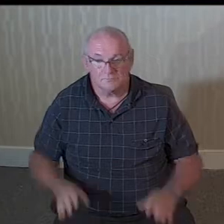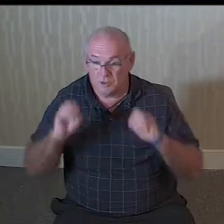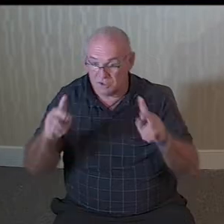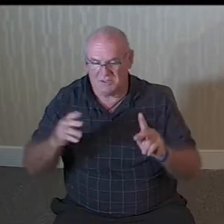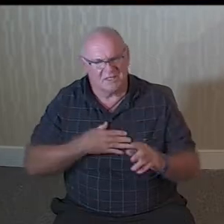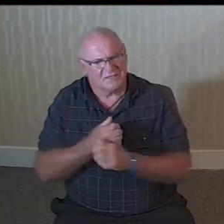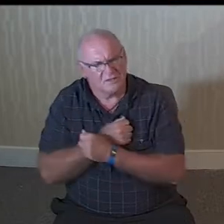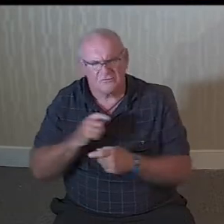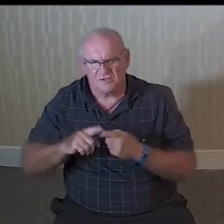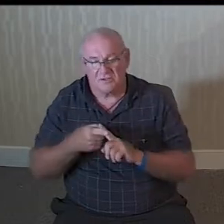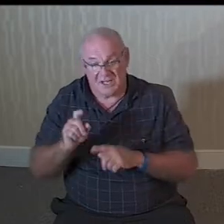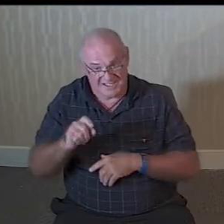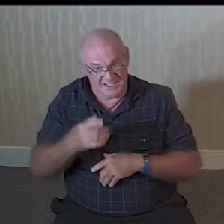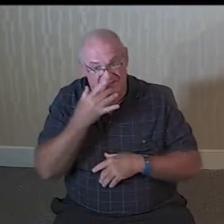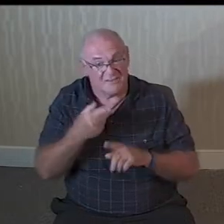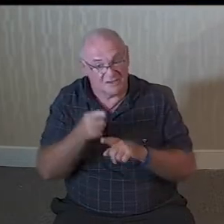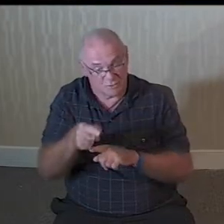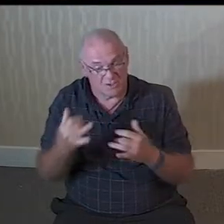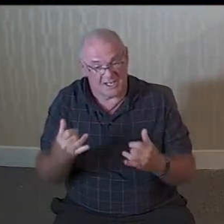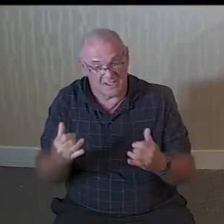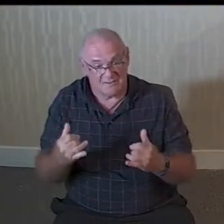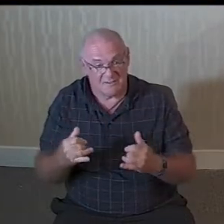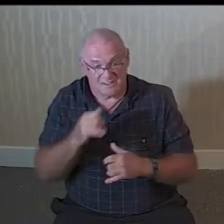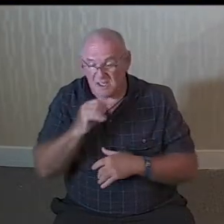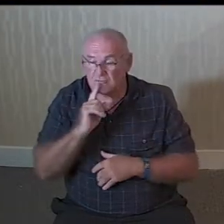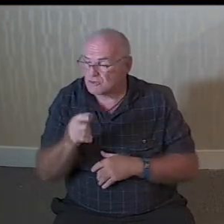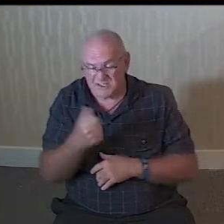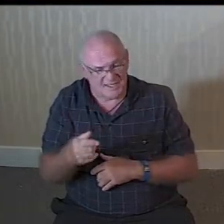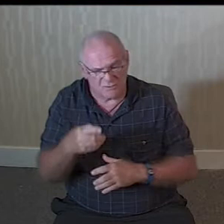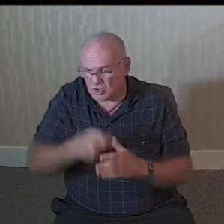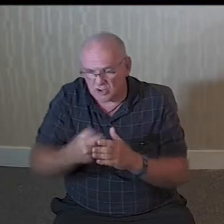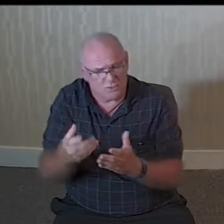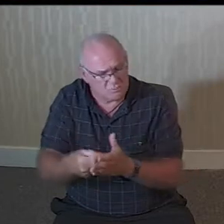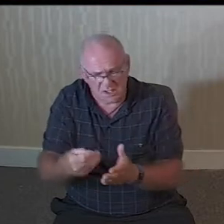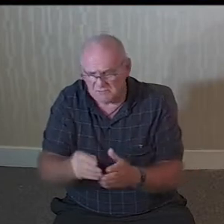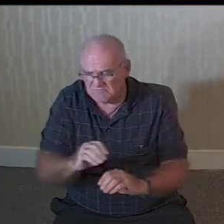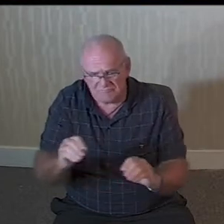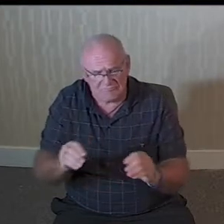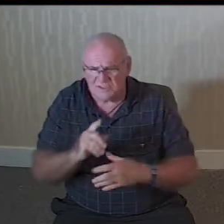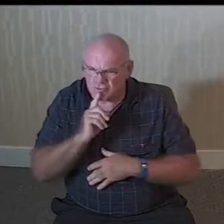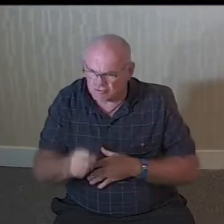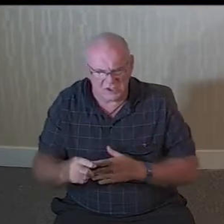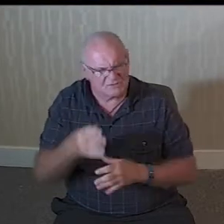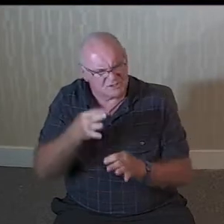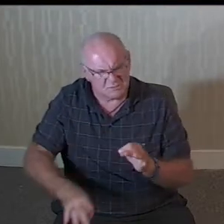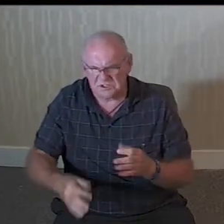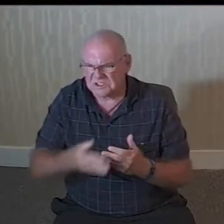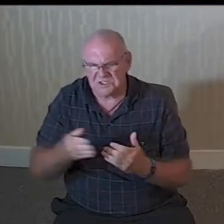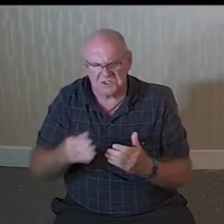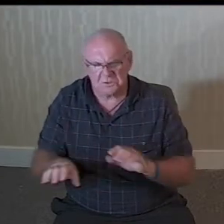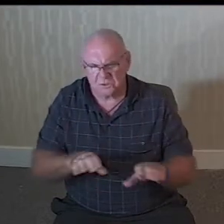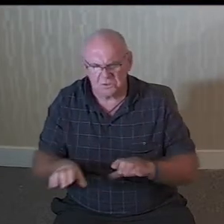Okay, my dear friends, I need a favor from you today. And it's not anything that's going to cost you money. And it's really very simple and easy to